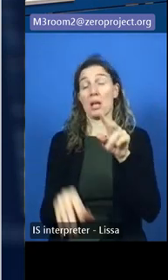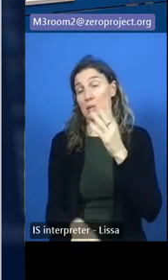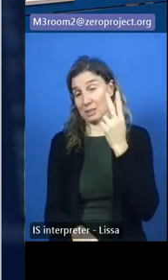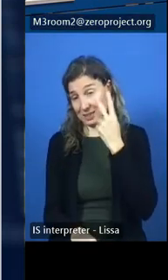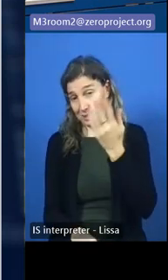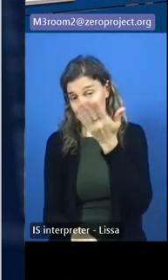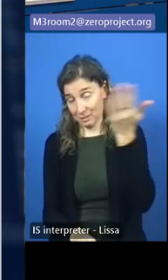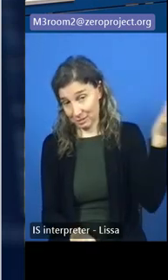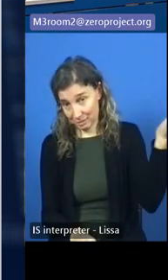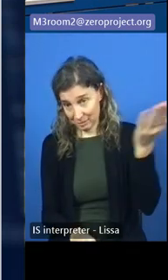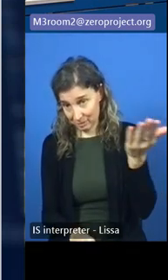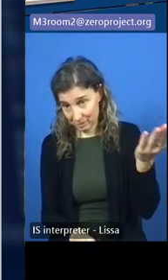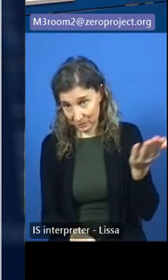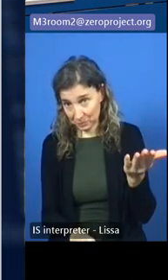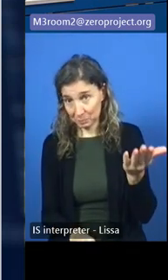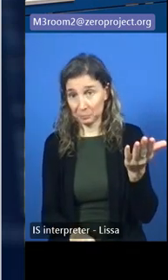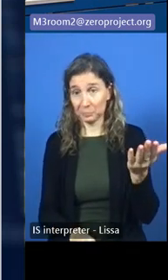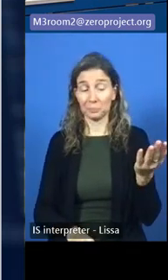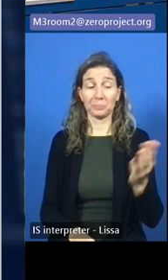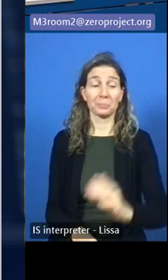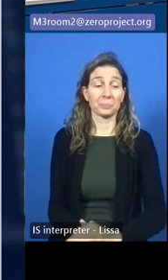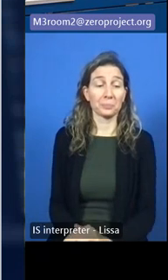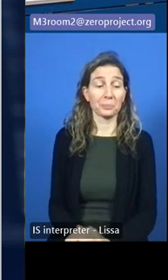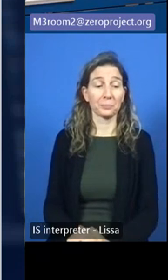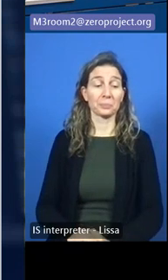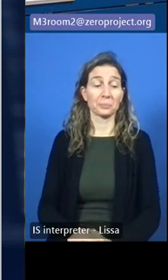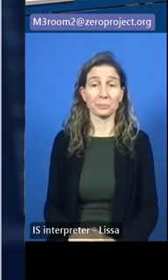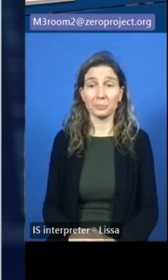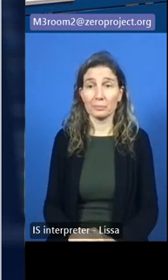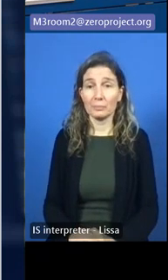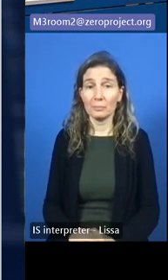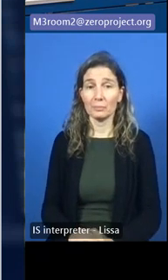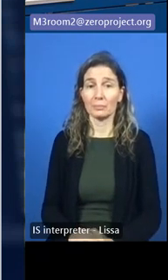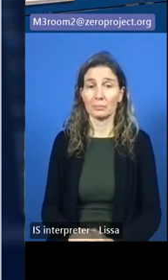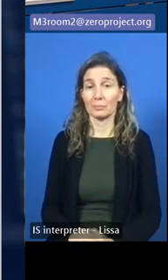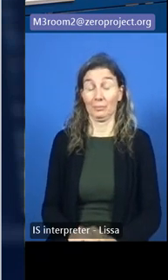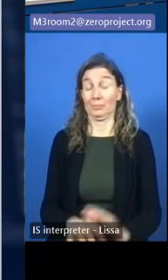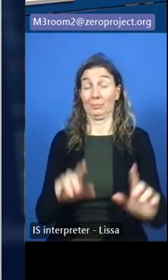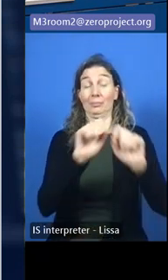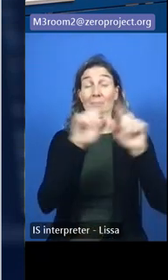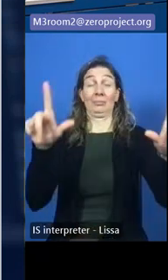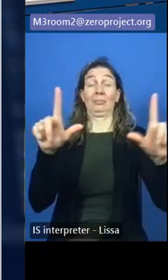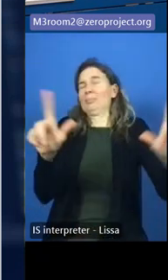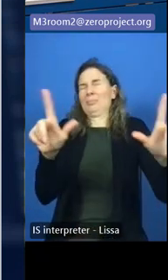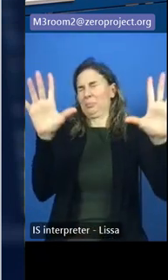file. We just really want to close it up again, right?